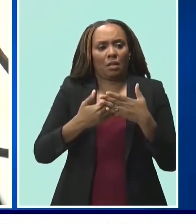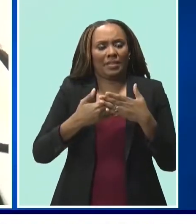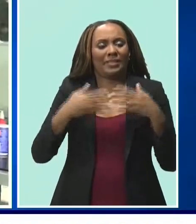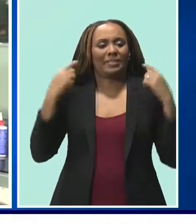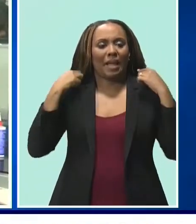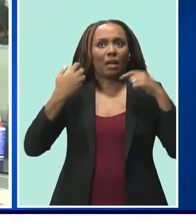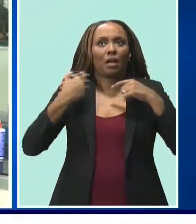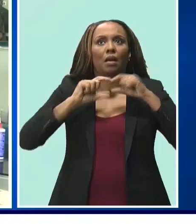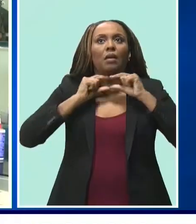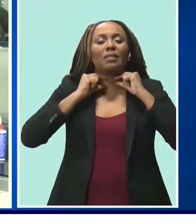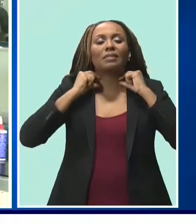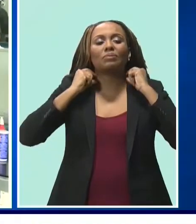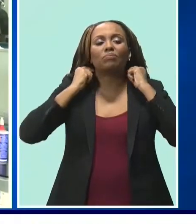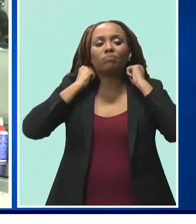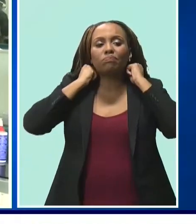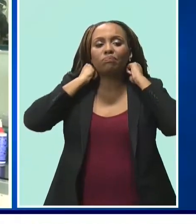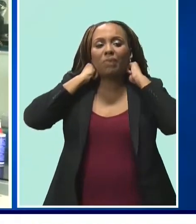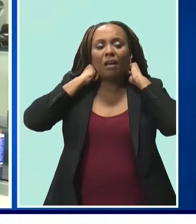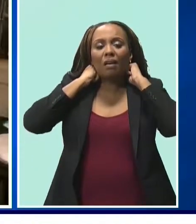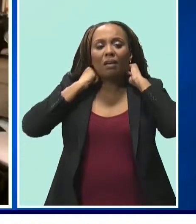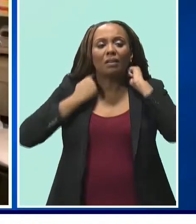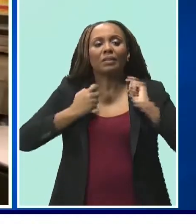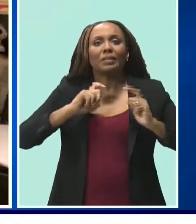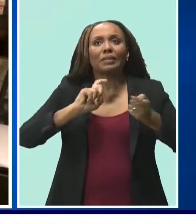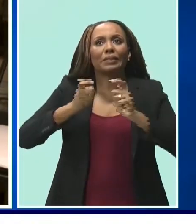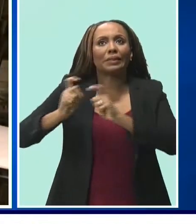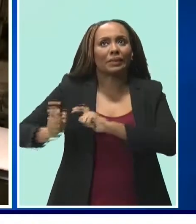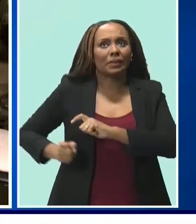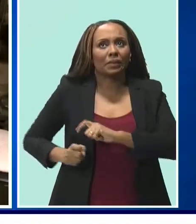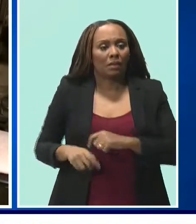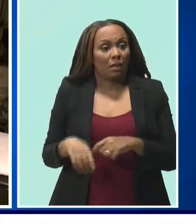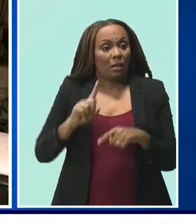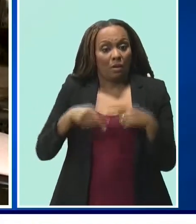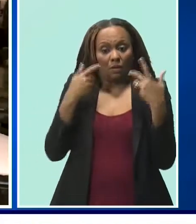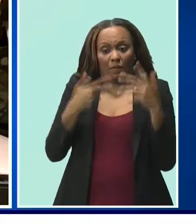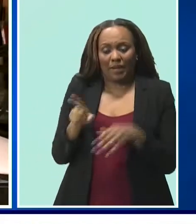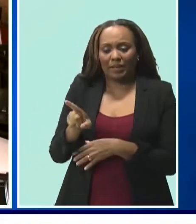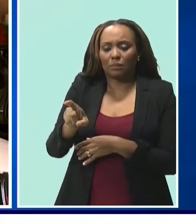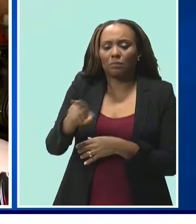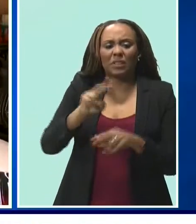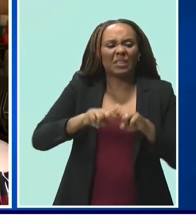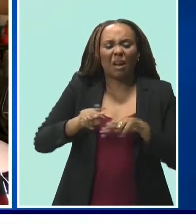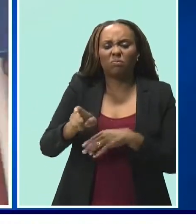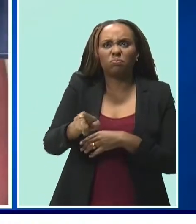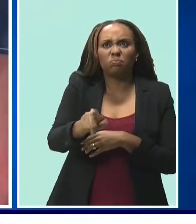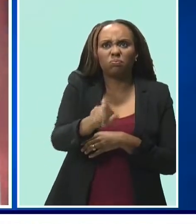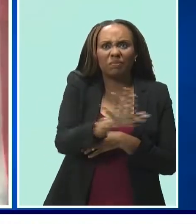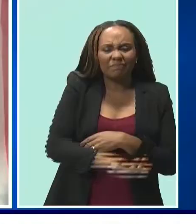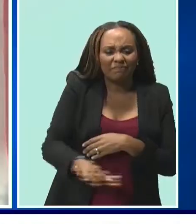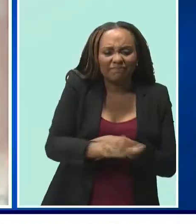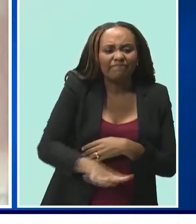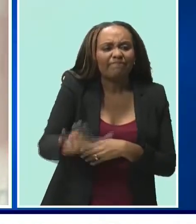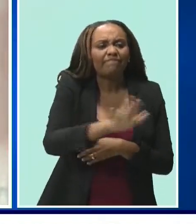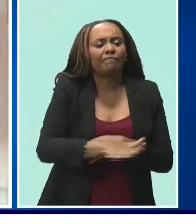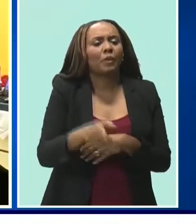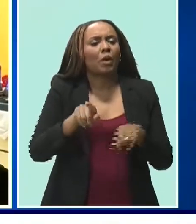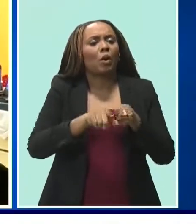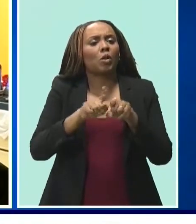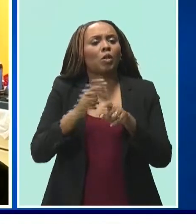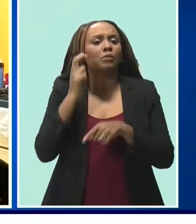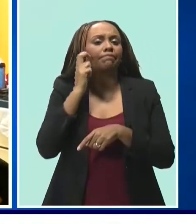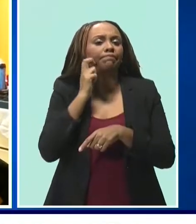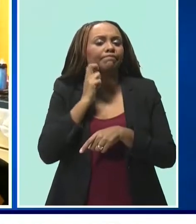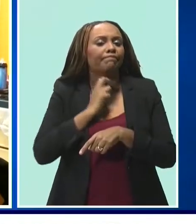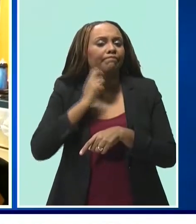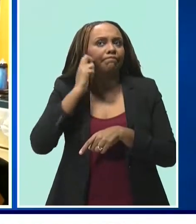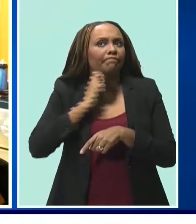each client receiving a haircut. Clean and disinfect all work area surfaces, including electrical appliances, and